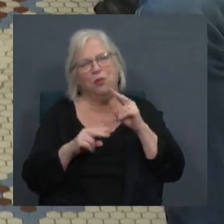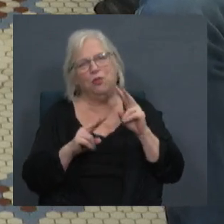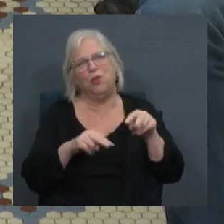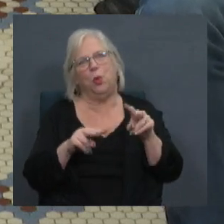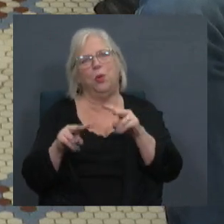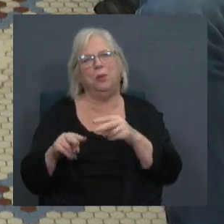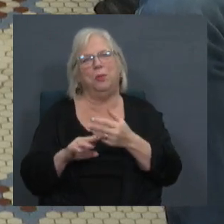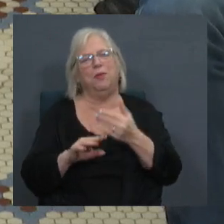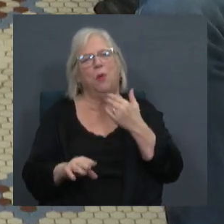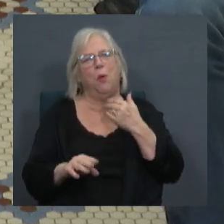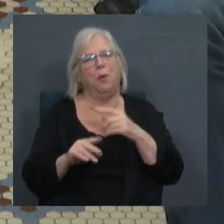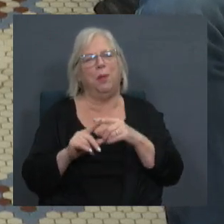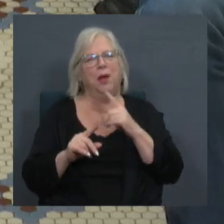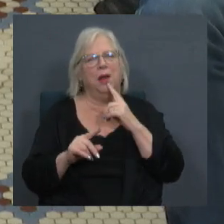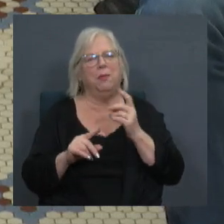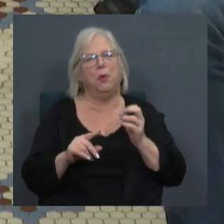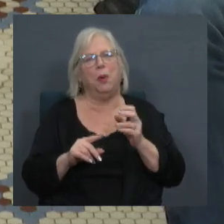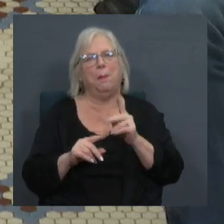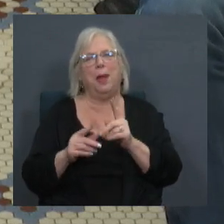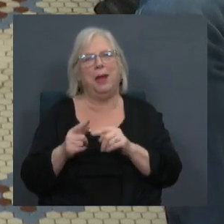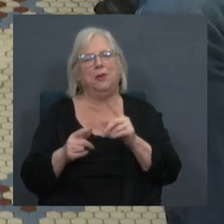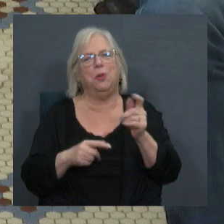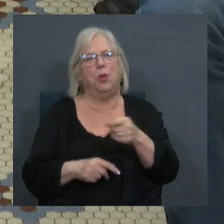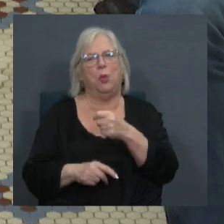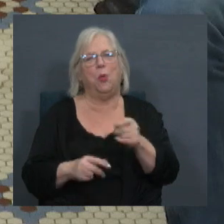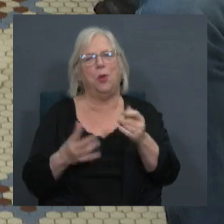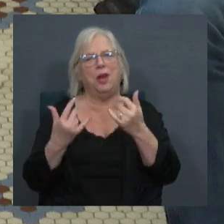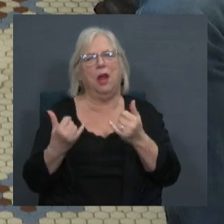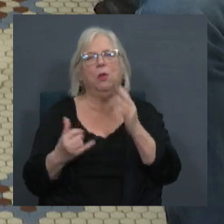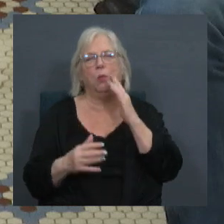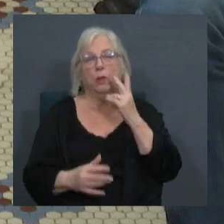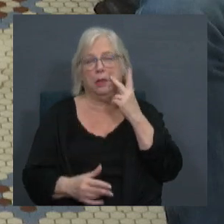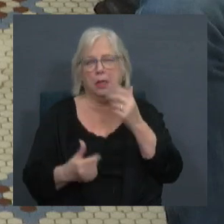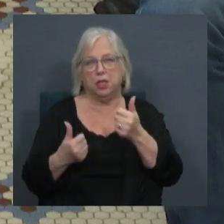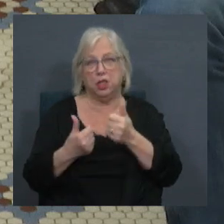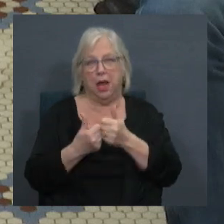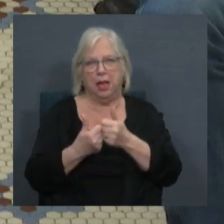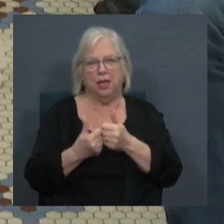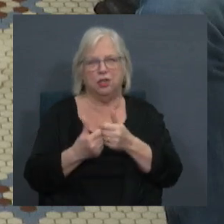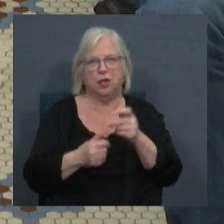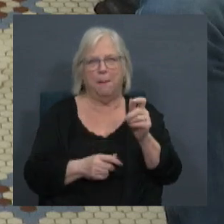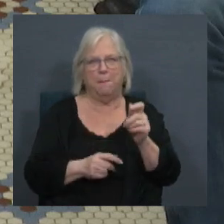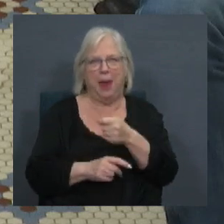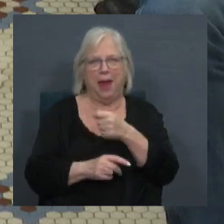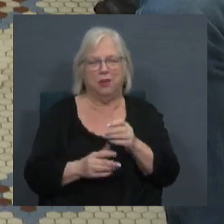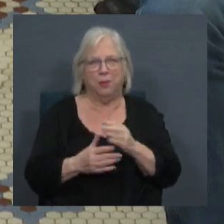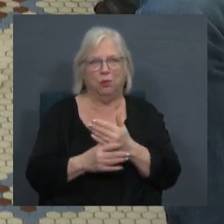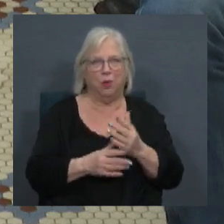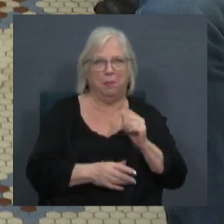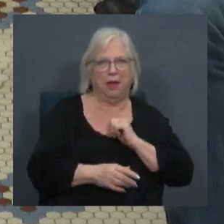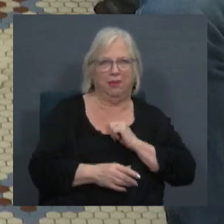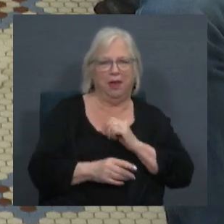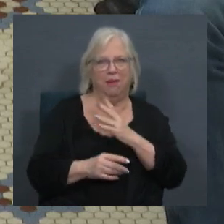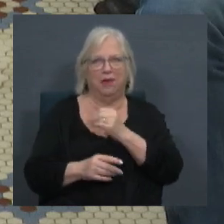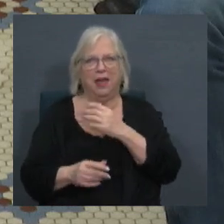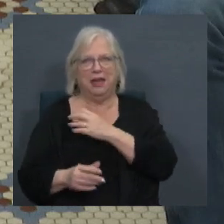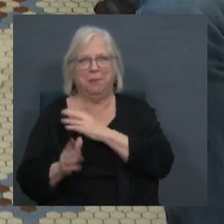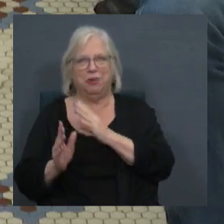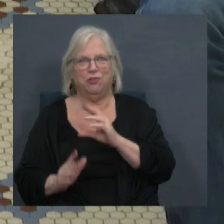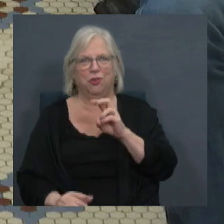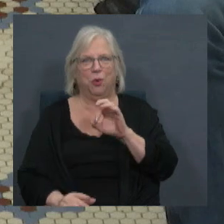but I am returning to the court, and you'll see a challenge match between myself and Commissioner Walker one day, so we'll be.